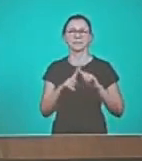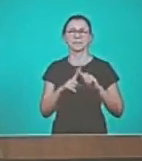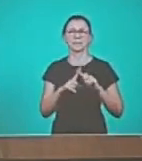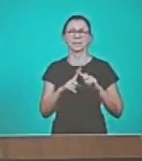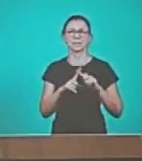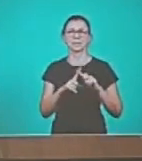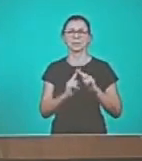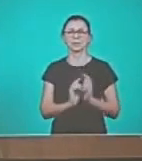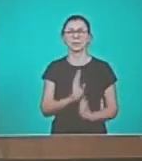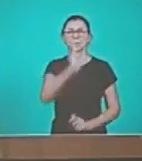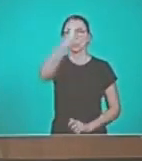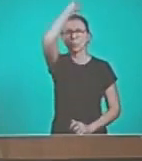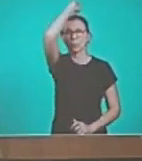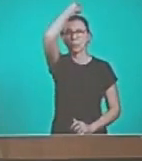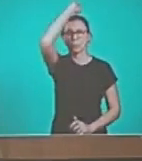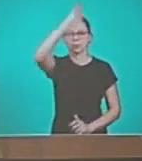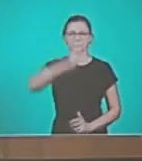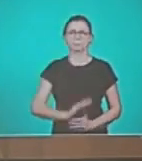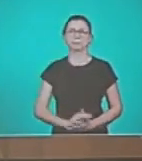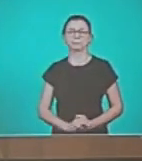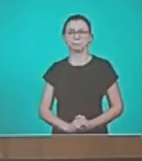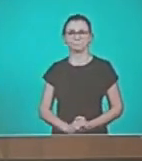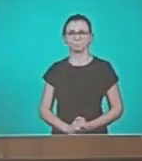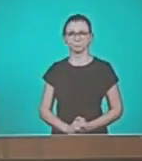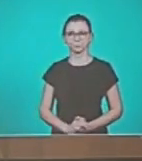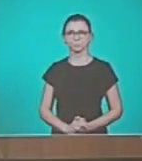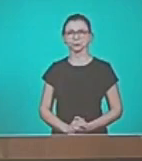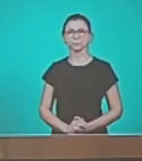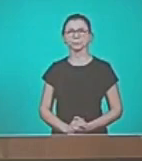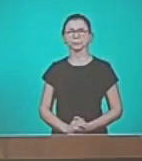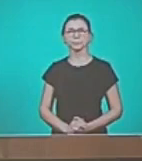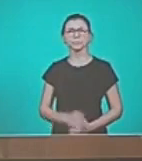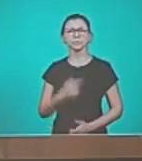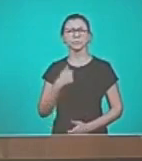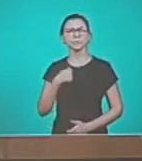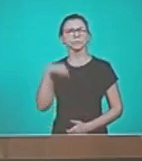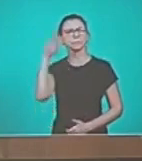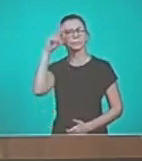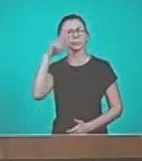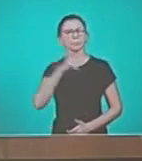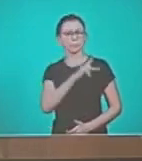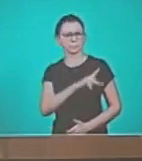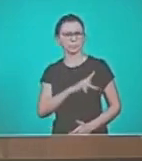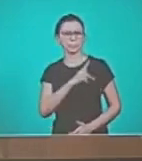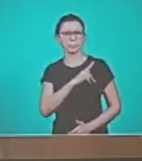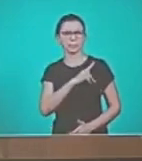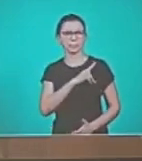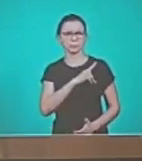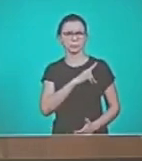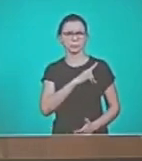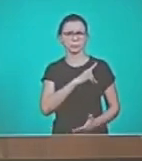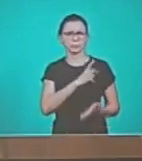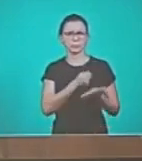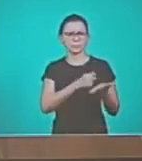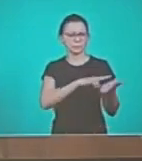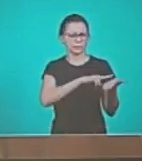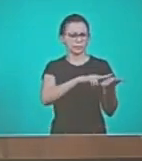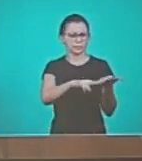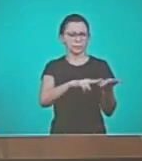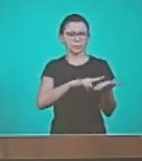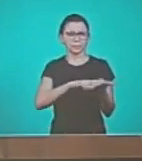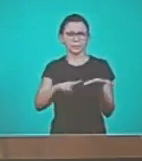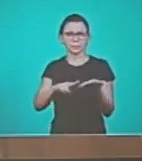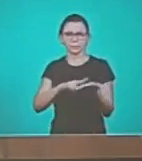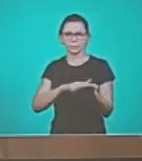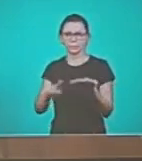But I went to the Church of Milan in Rome. My brother, I remember Paul writing his letters to the Church